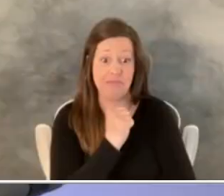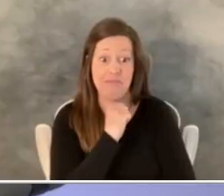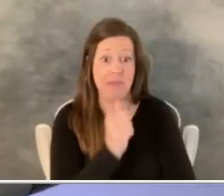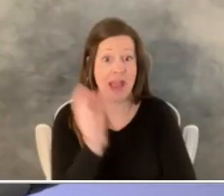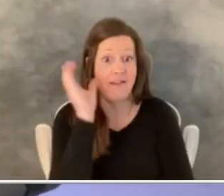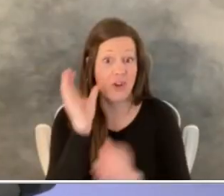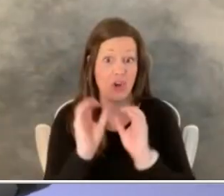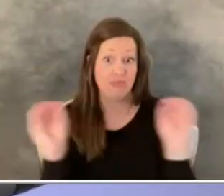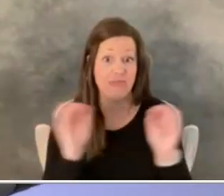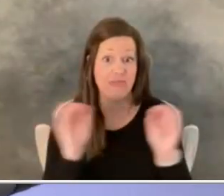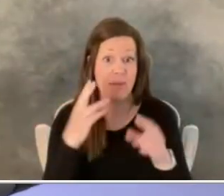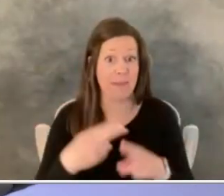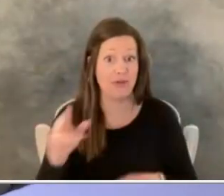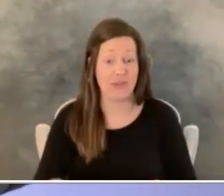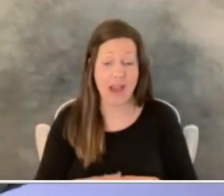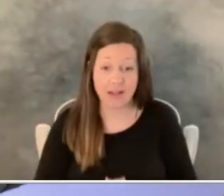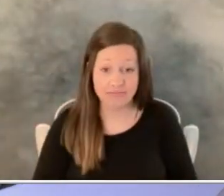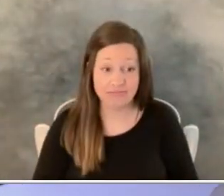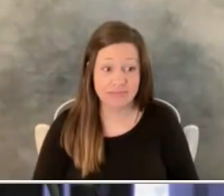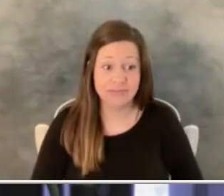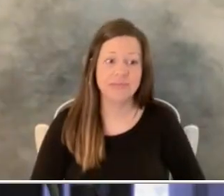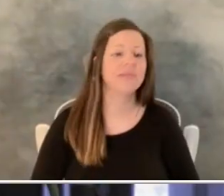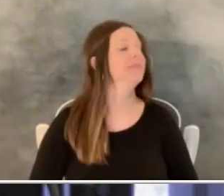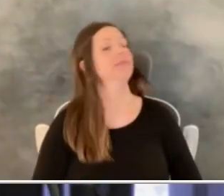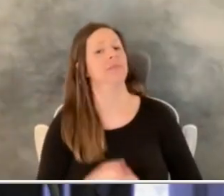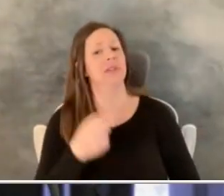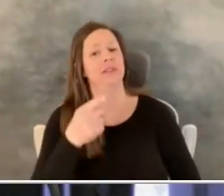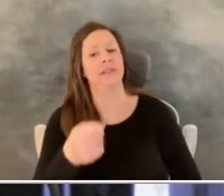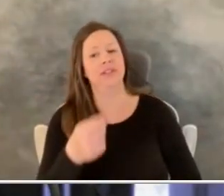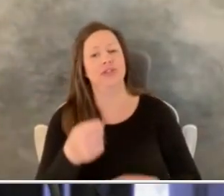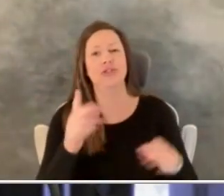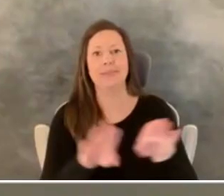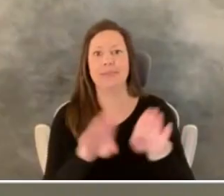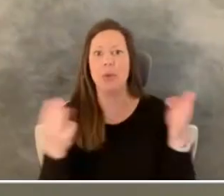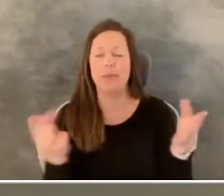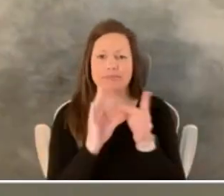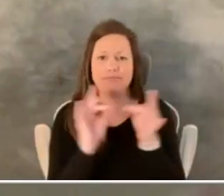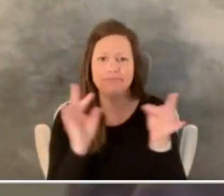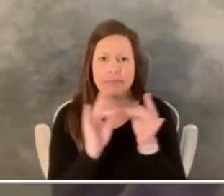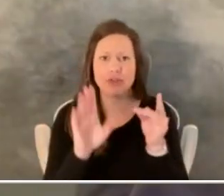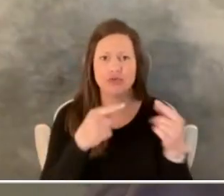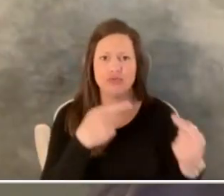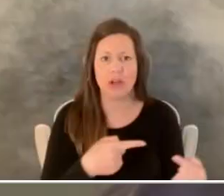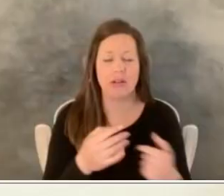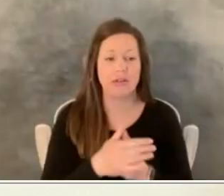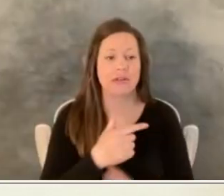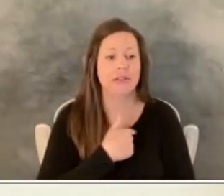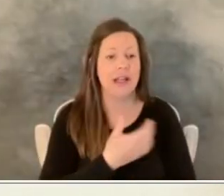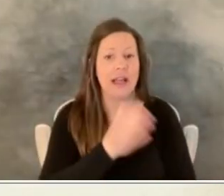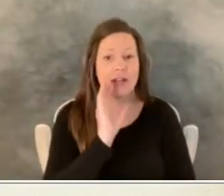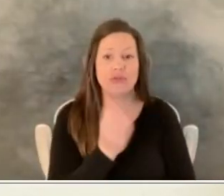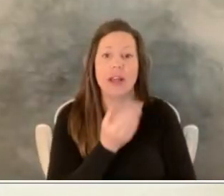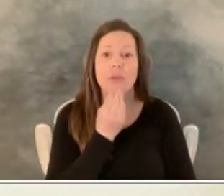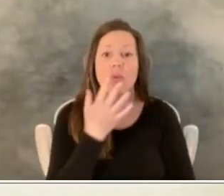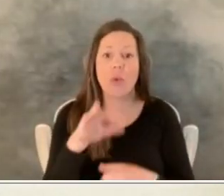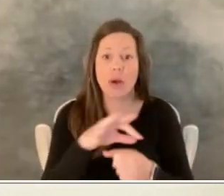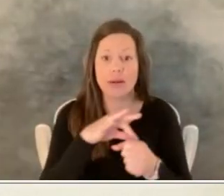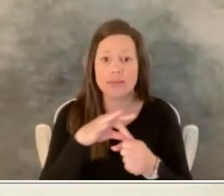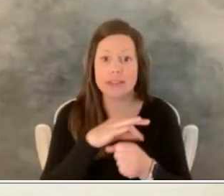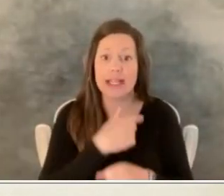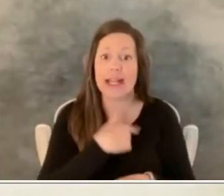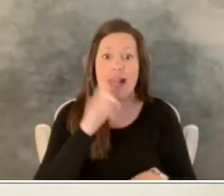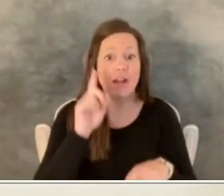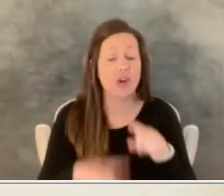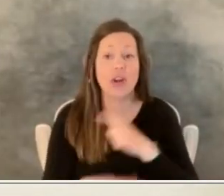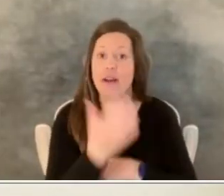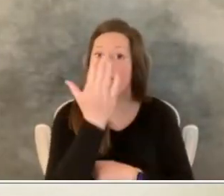yet. Dana opened up about her own struggles. I would do all the things they say to do. I drank warm tea and I couldn't get to sleep, and I